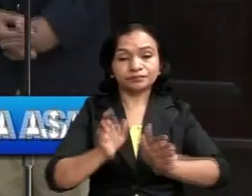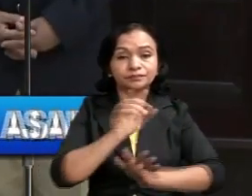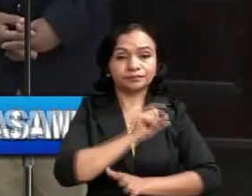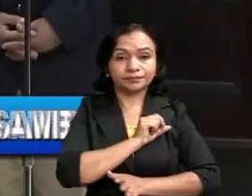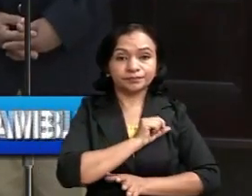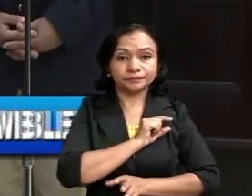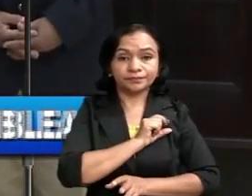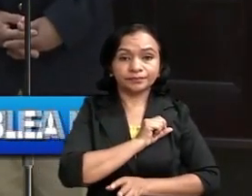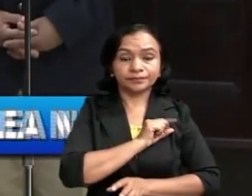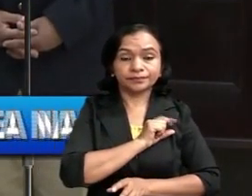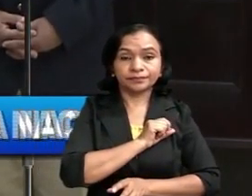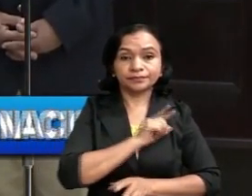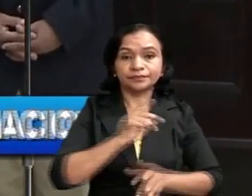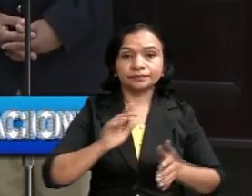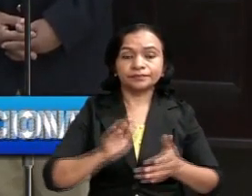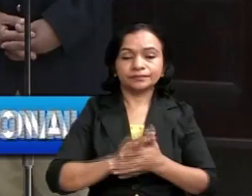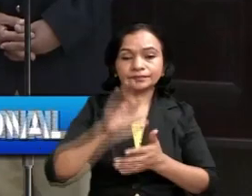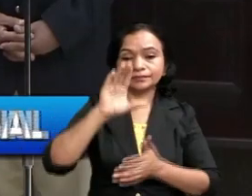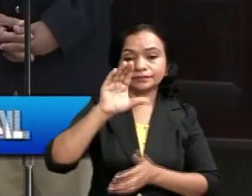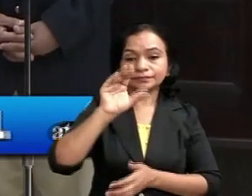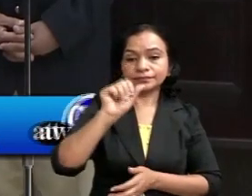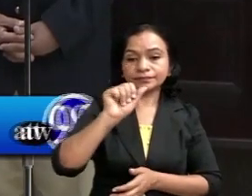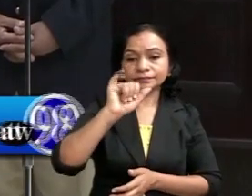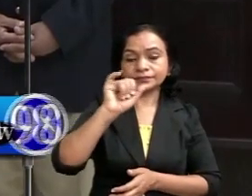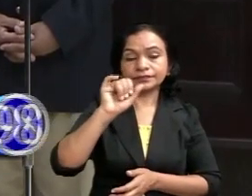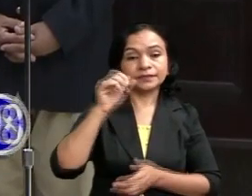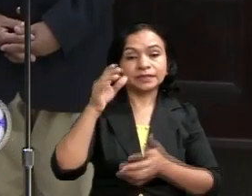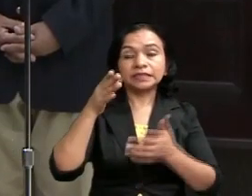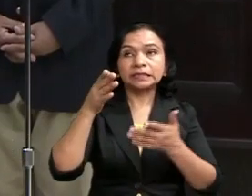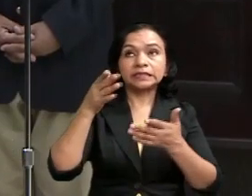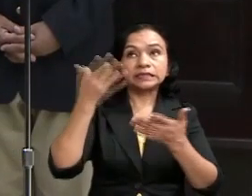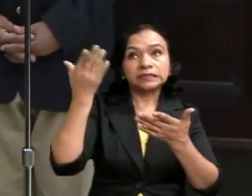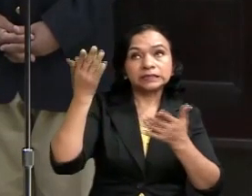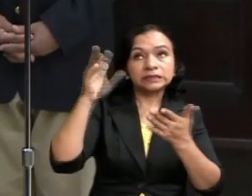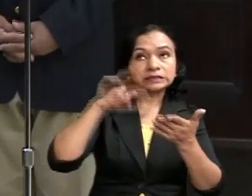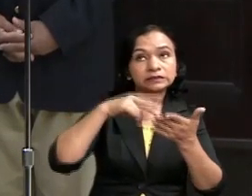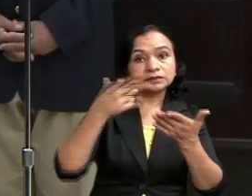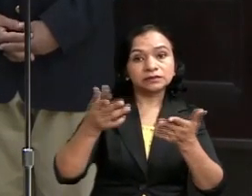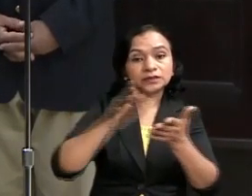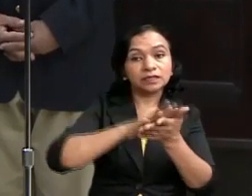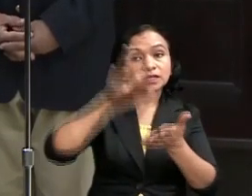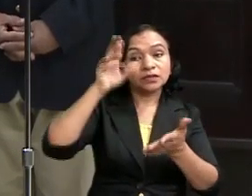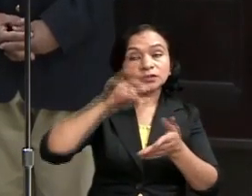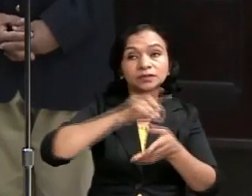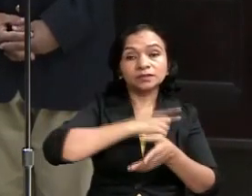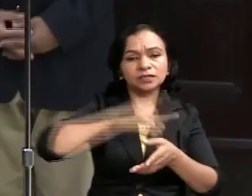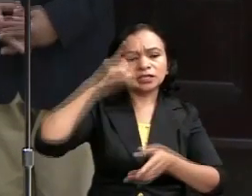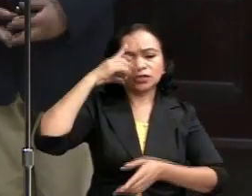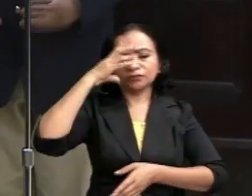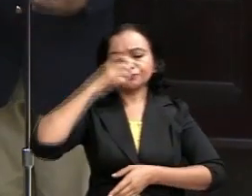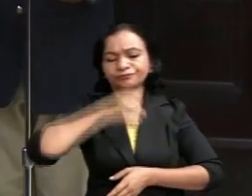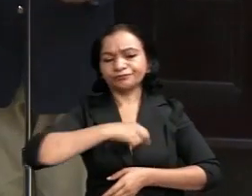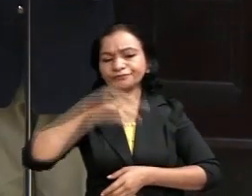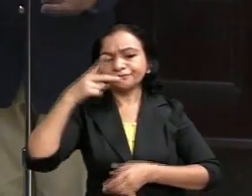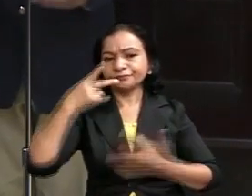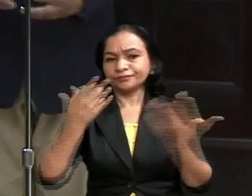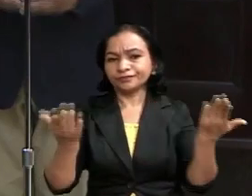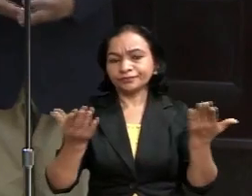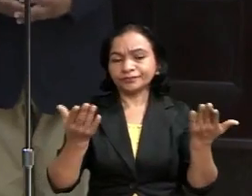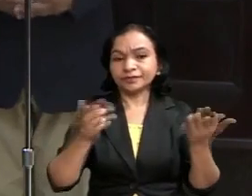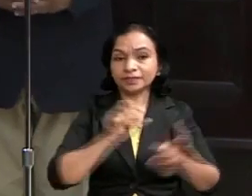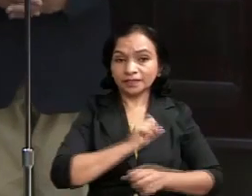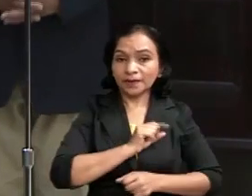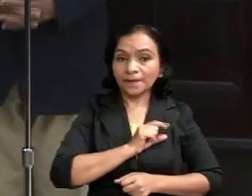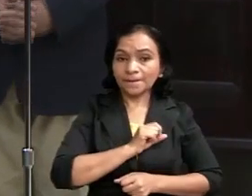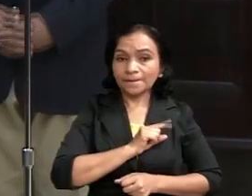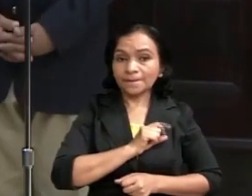short of the glory of God. Y caímos de la gloria de Dios. And that sin has separated us from God. Y ese